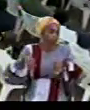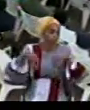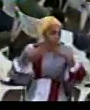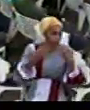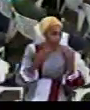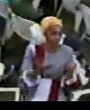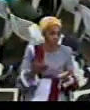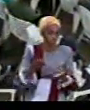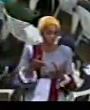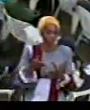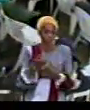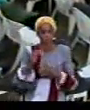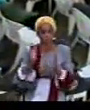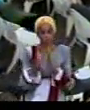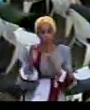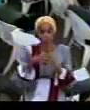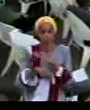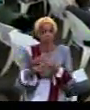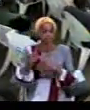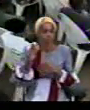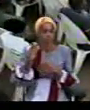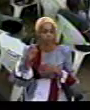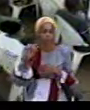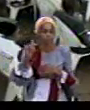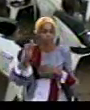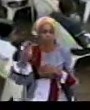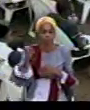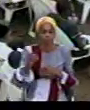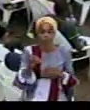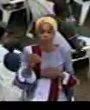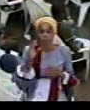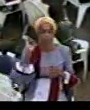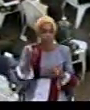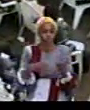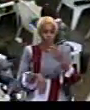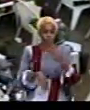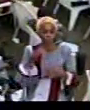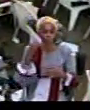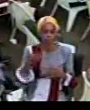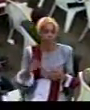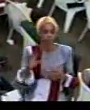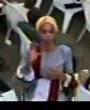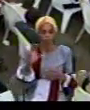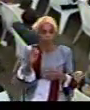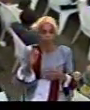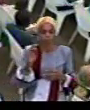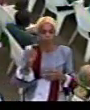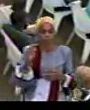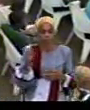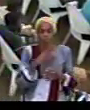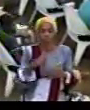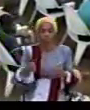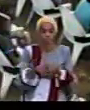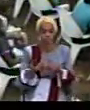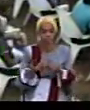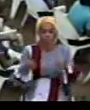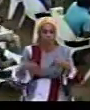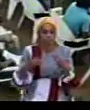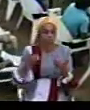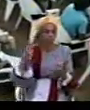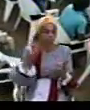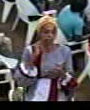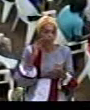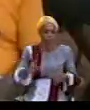radio, she just came out of coma and also gave her life to Christ and is now